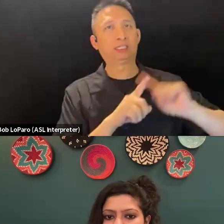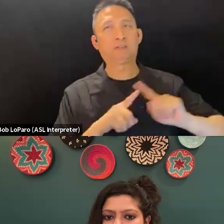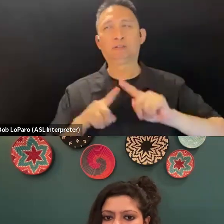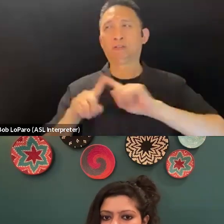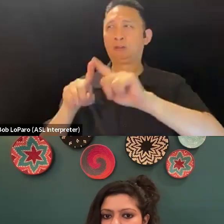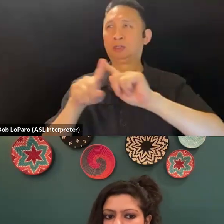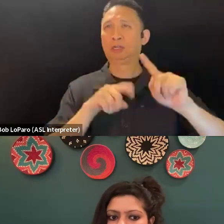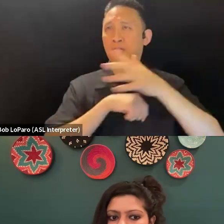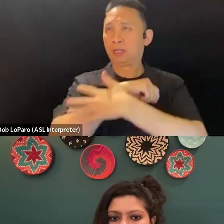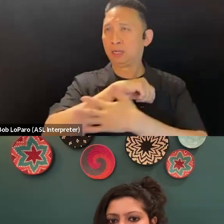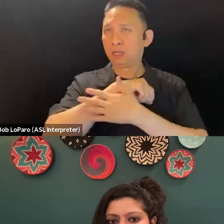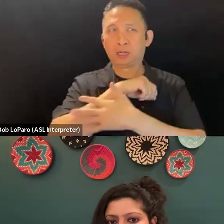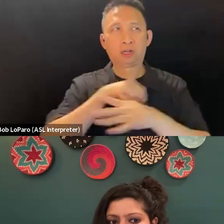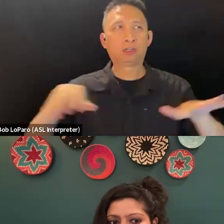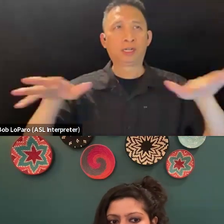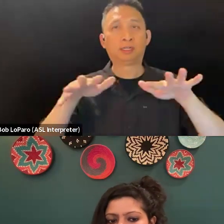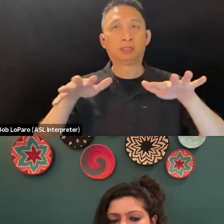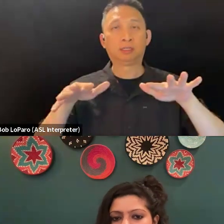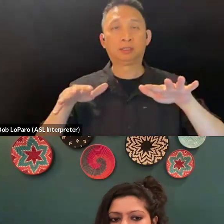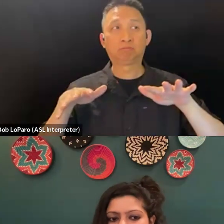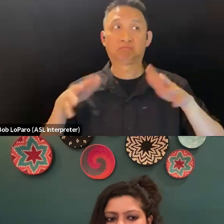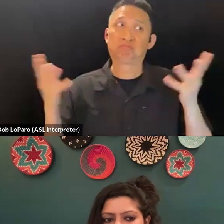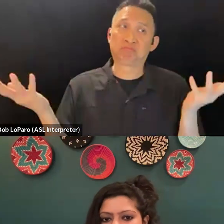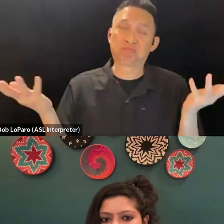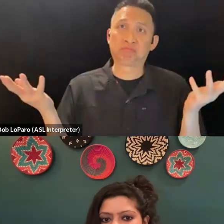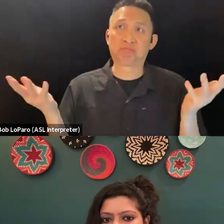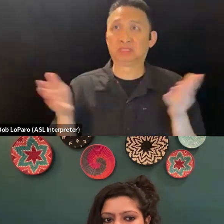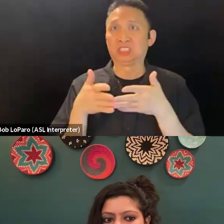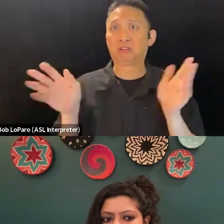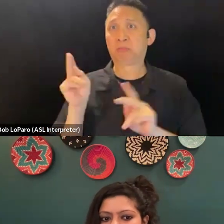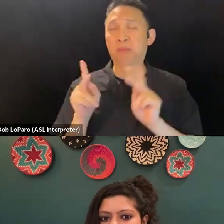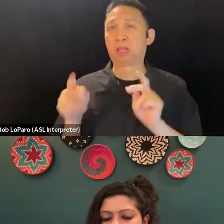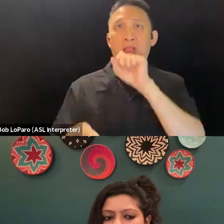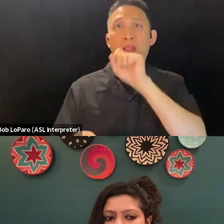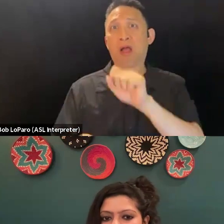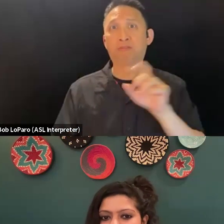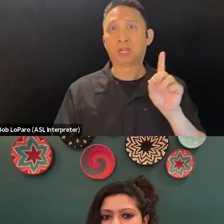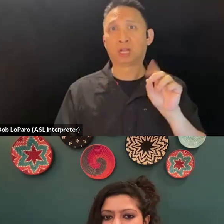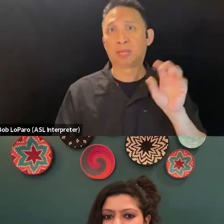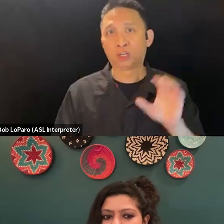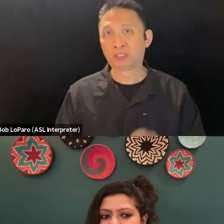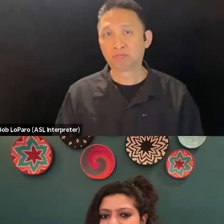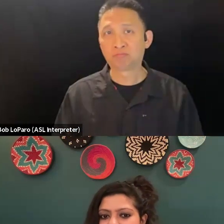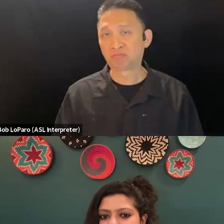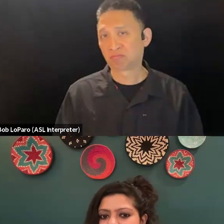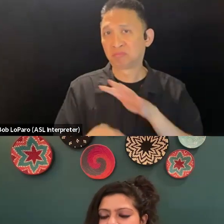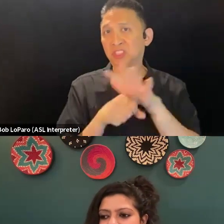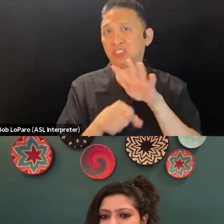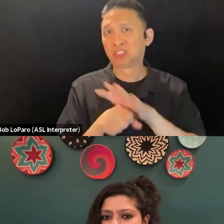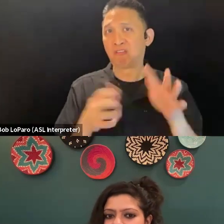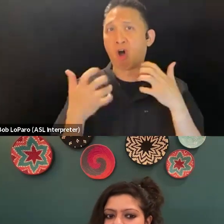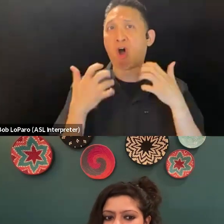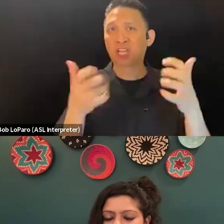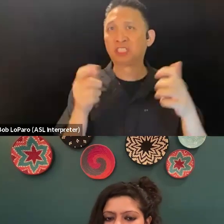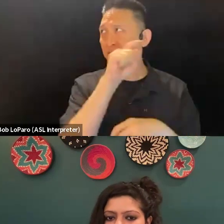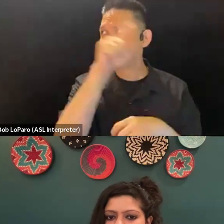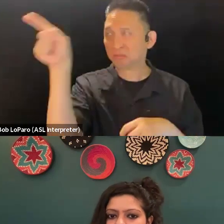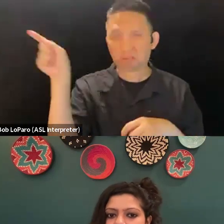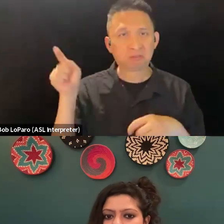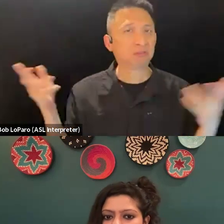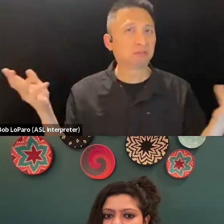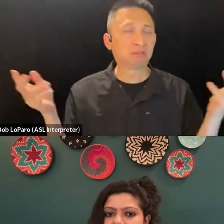in India right now and ask them how many of them know of either of us or our films. And you'd be, well, actually, Shaunak, you're